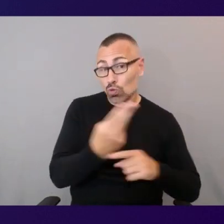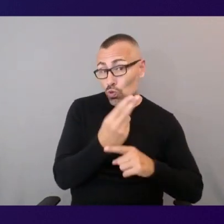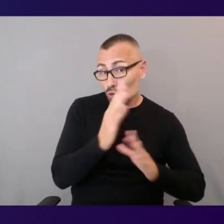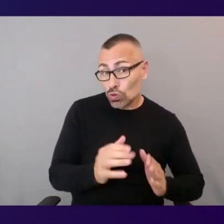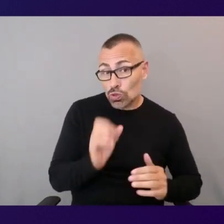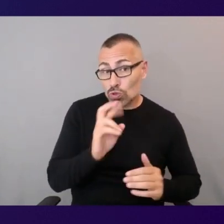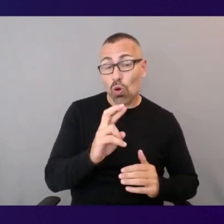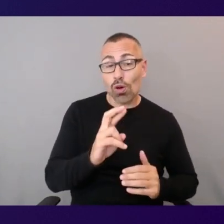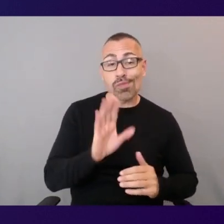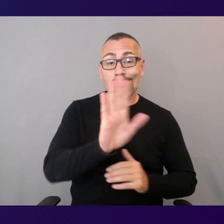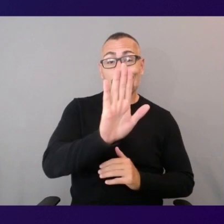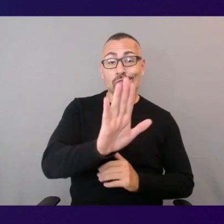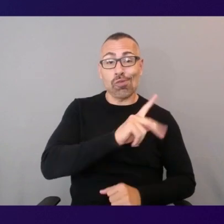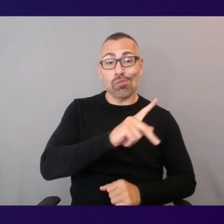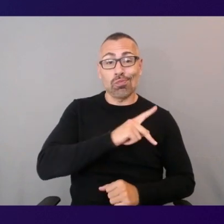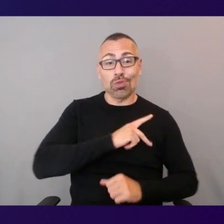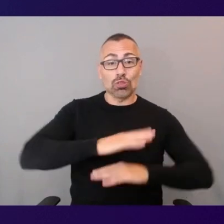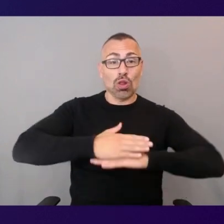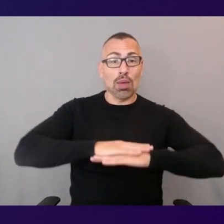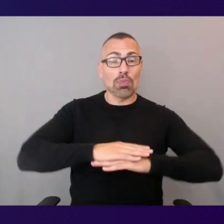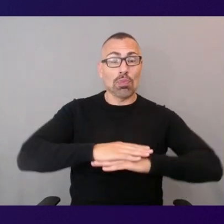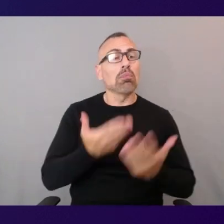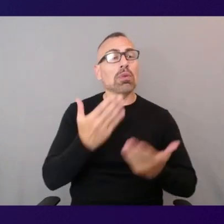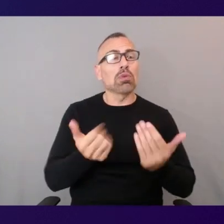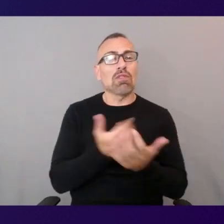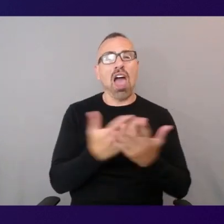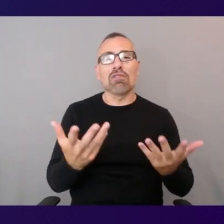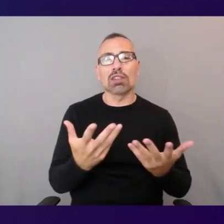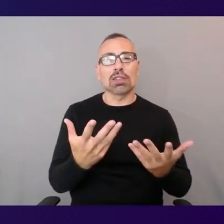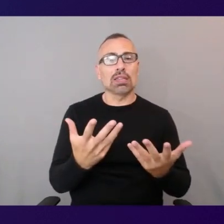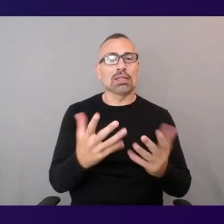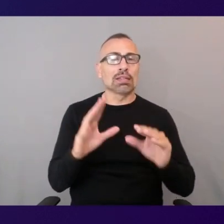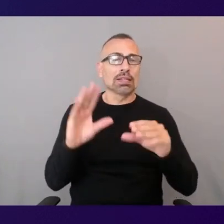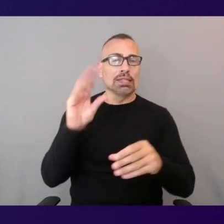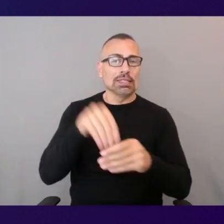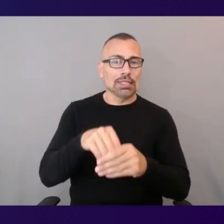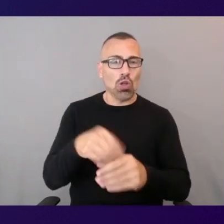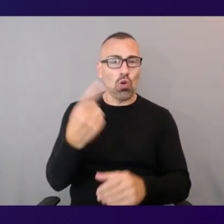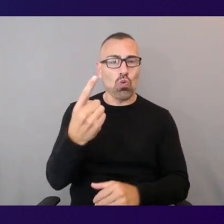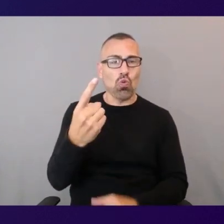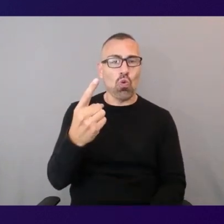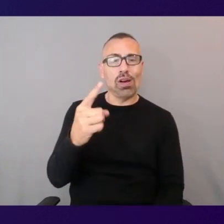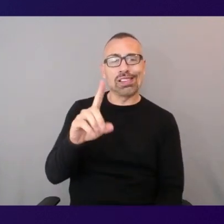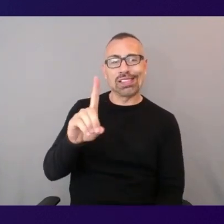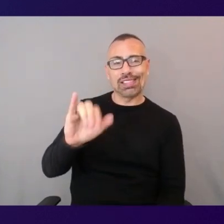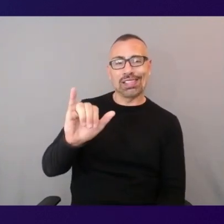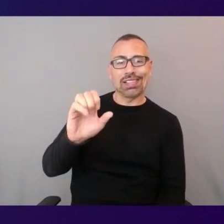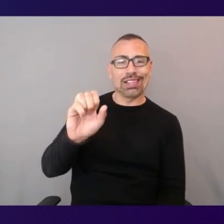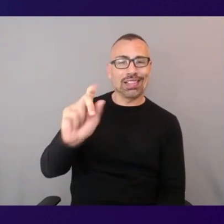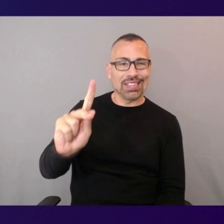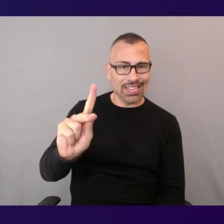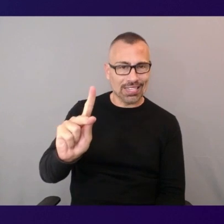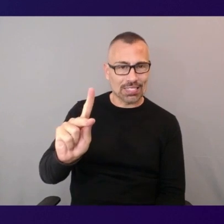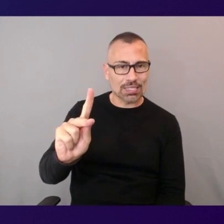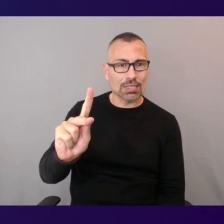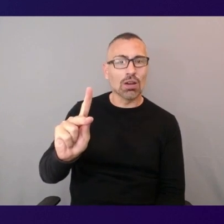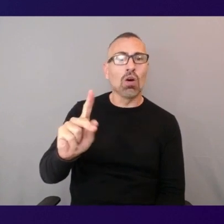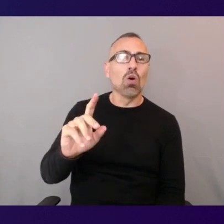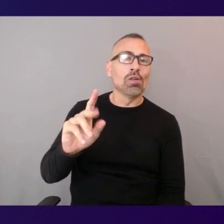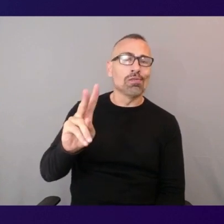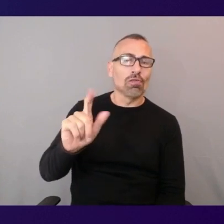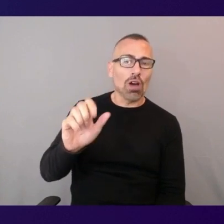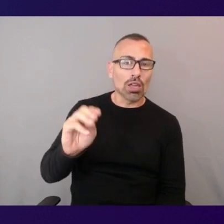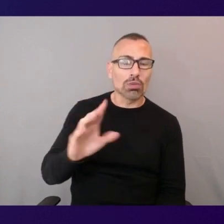may have just everything installed on one volume or one disk, right? Your operating system, your applications, your